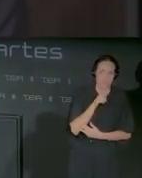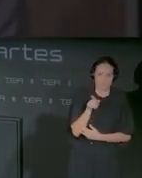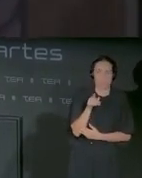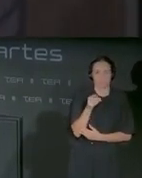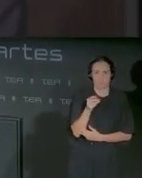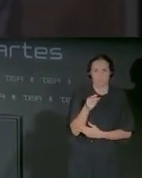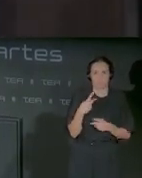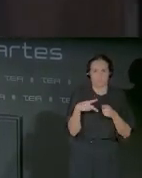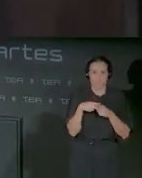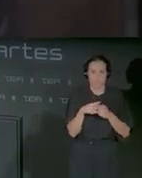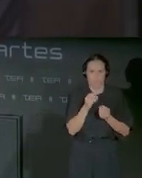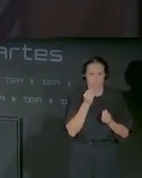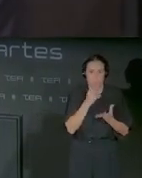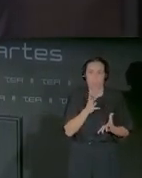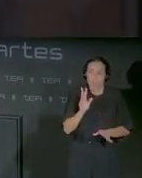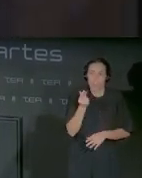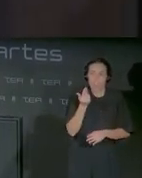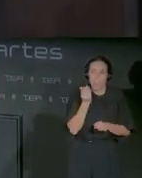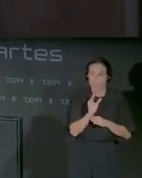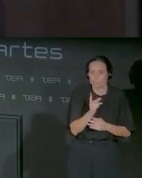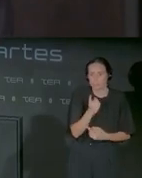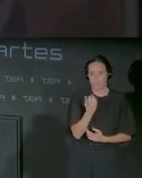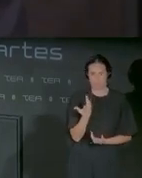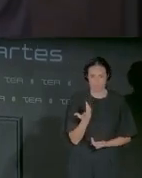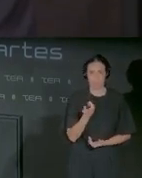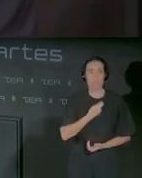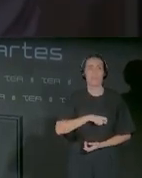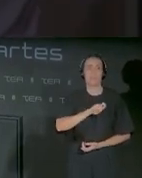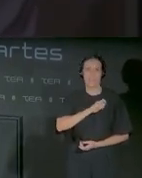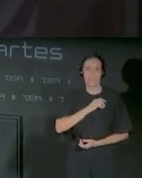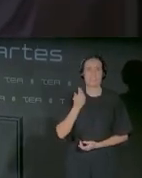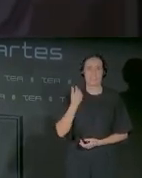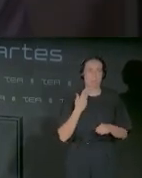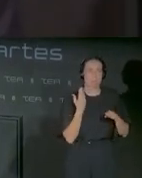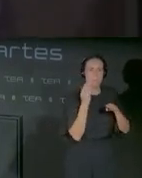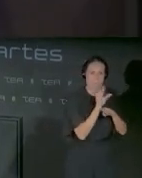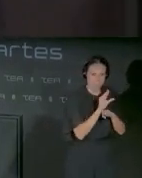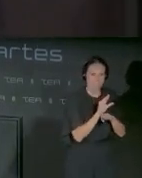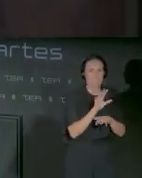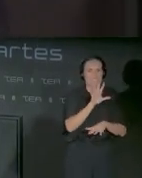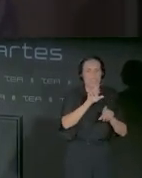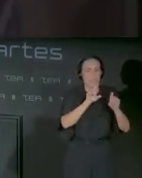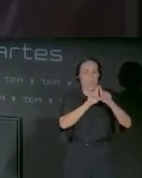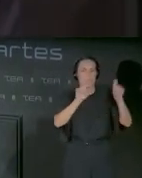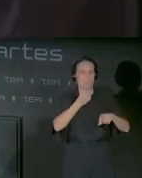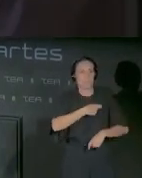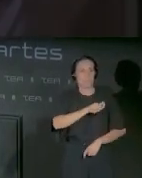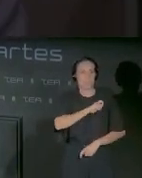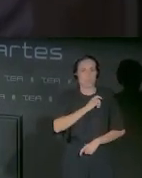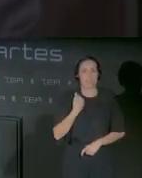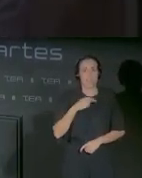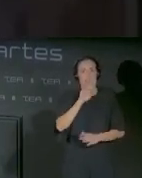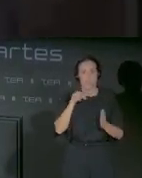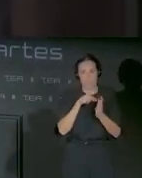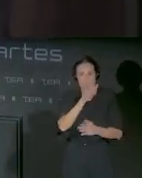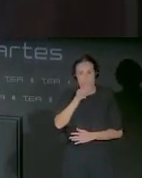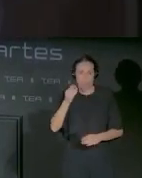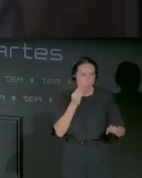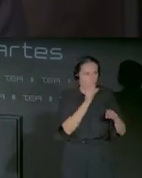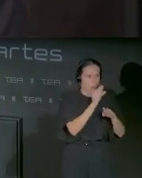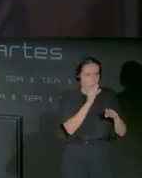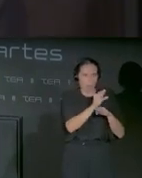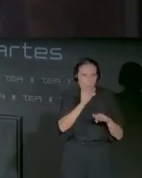that media. I think that there are 5 Spanish companies in 22 call. So it's a good instrument. So I hope it keeps going on